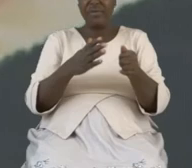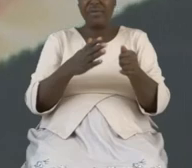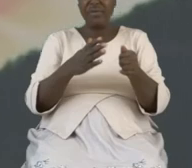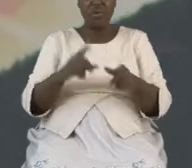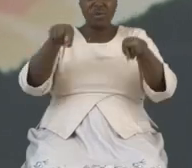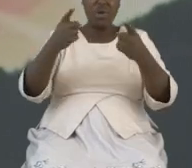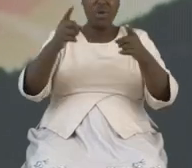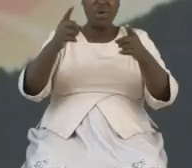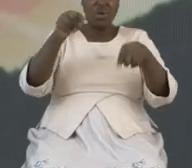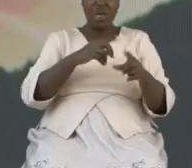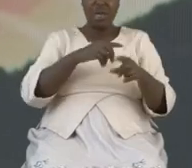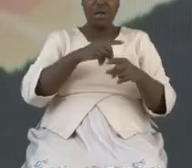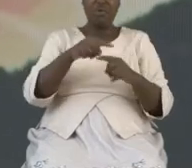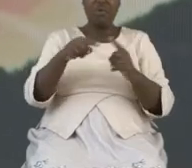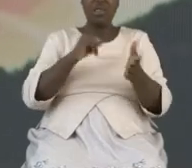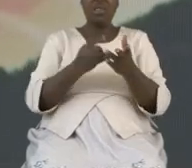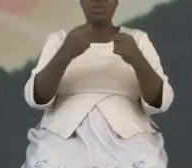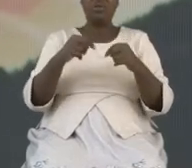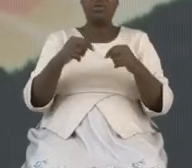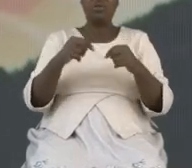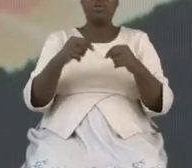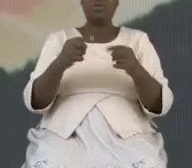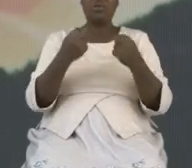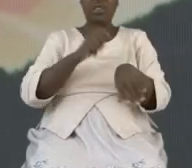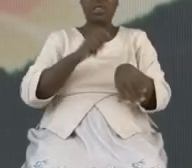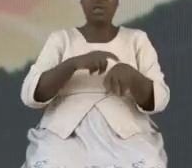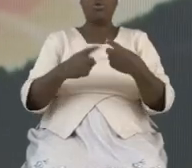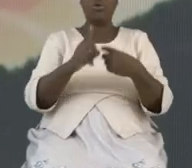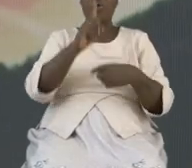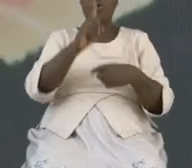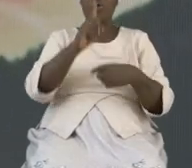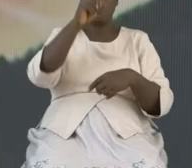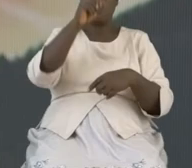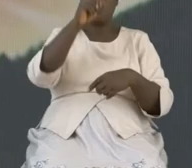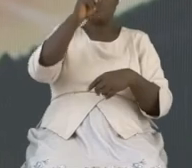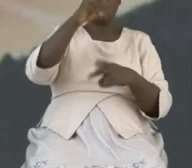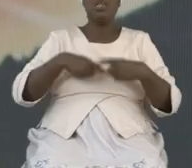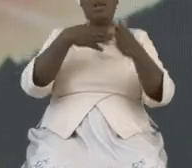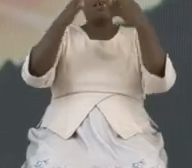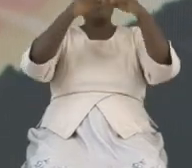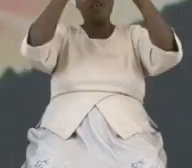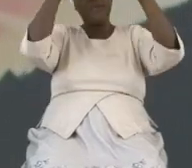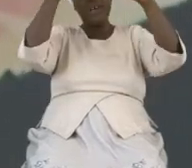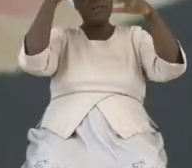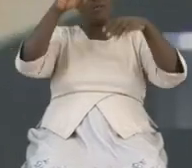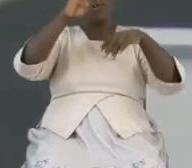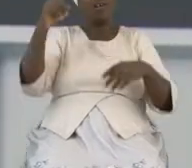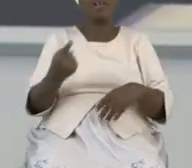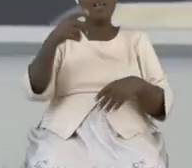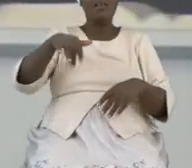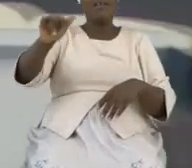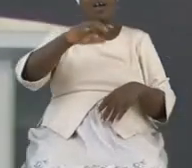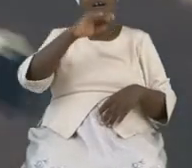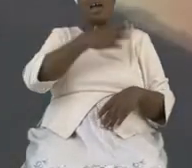comes to time to go up and to go and live with the Heavenly Father forever and ever,